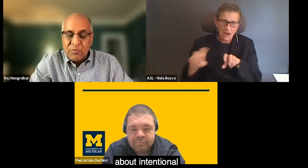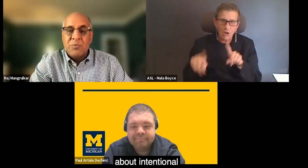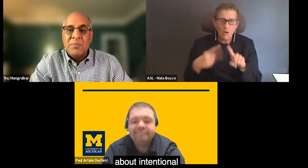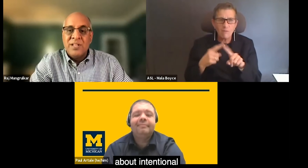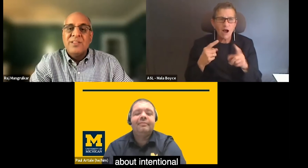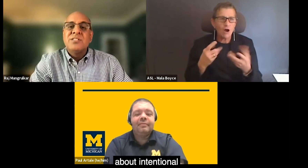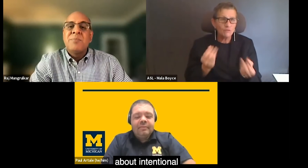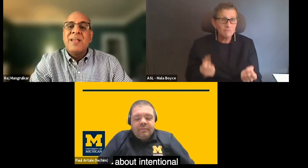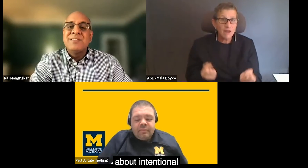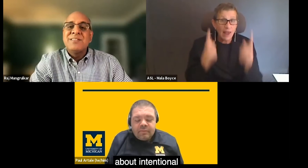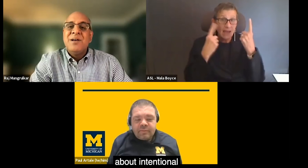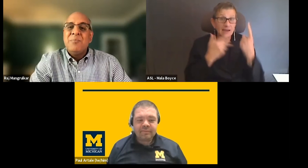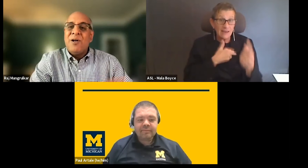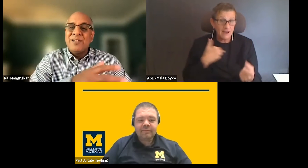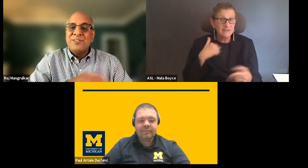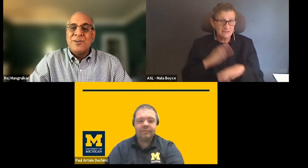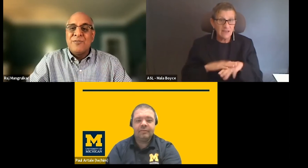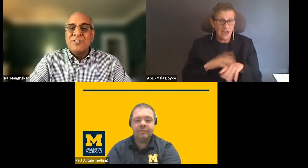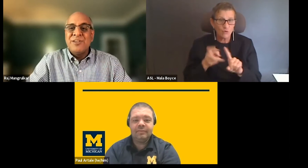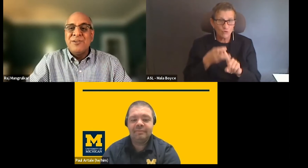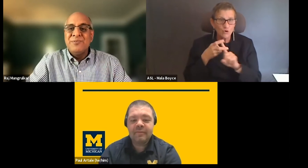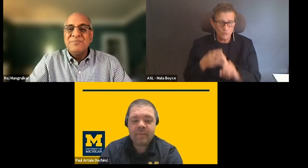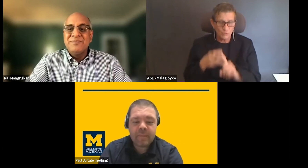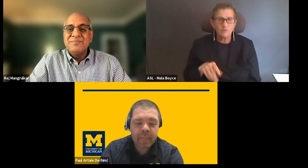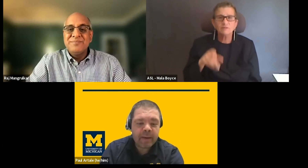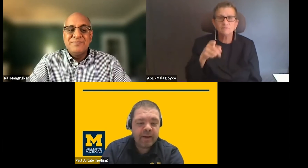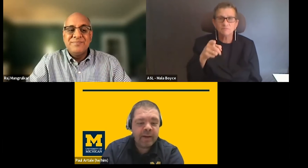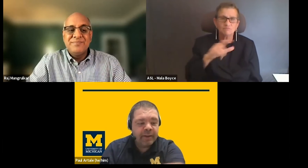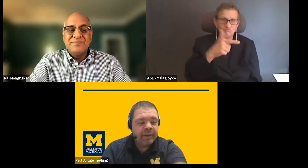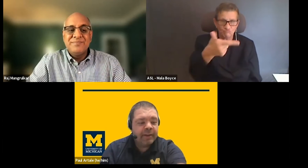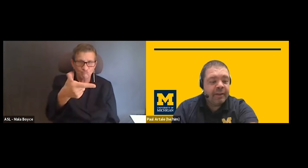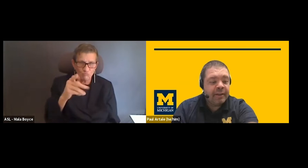intentional recruitment in this space. Paul, I turn it over to you.